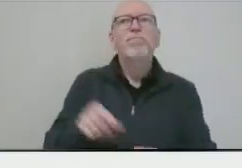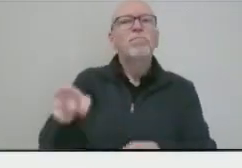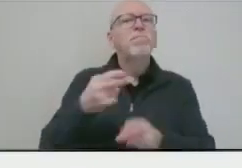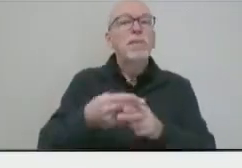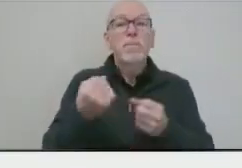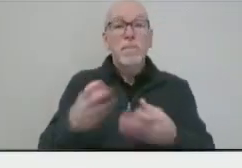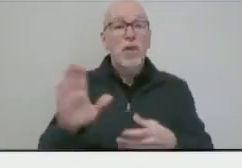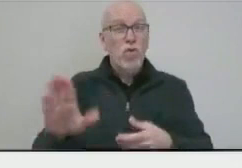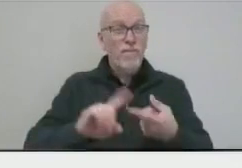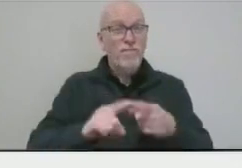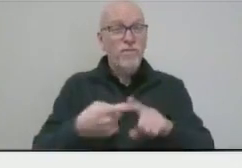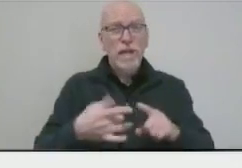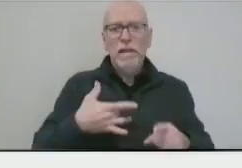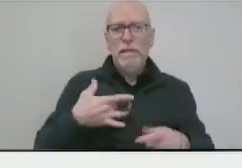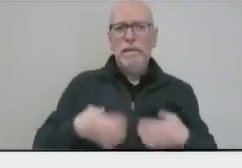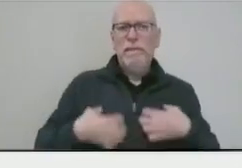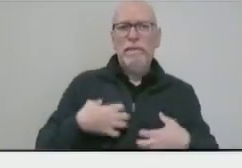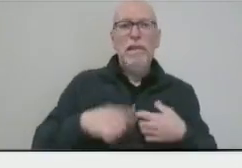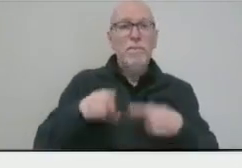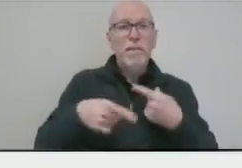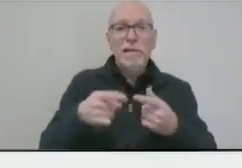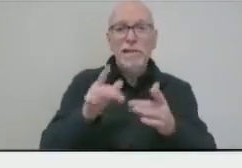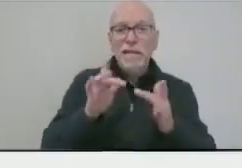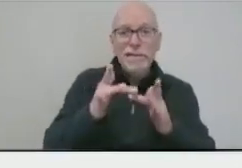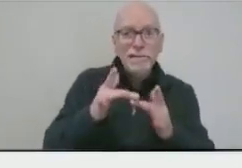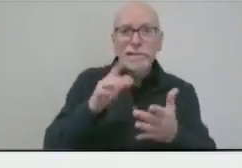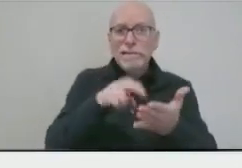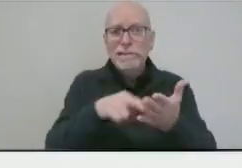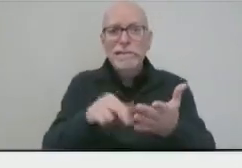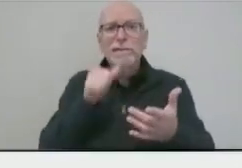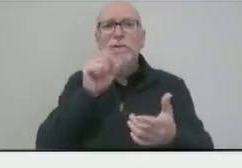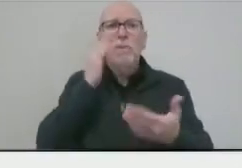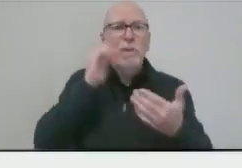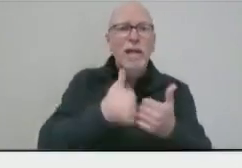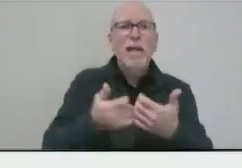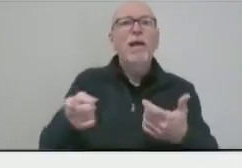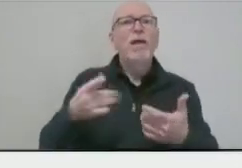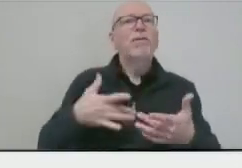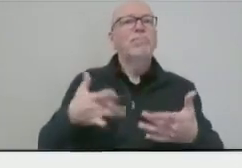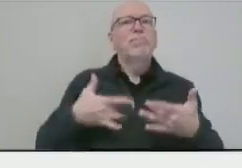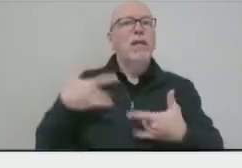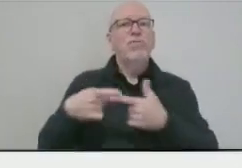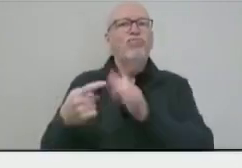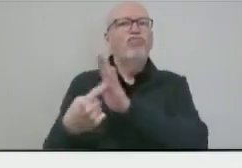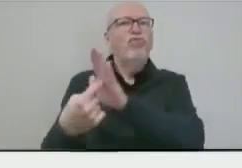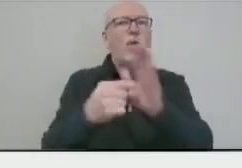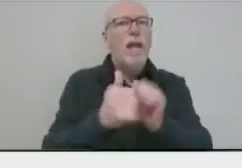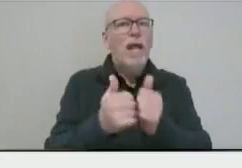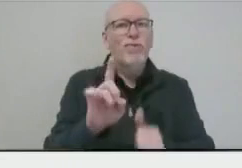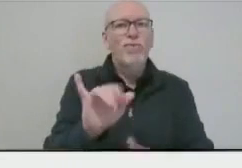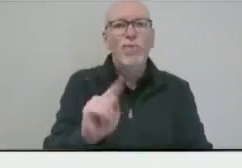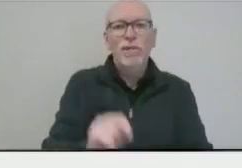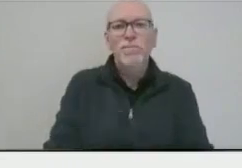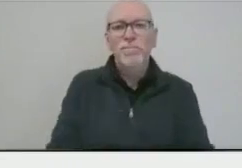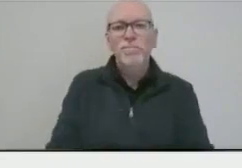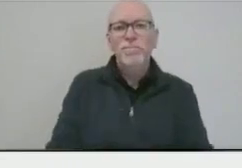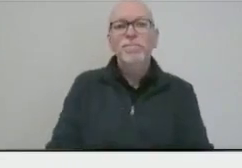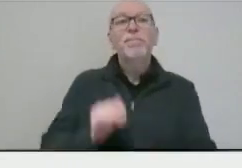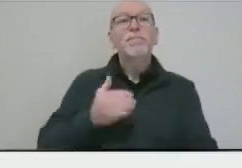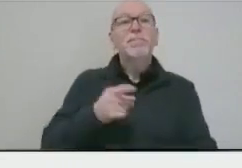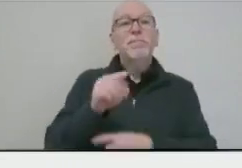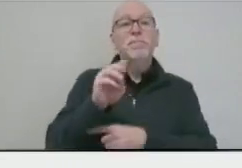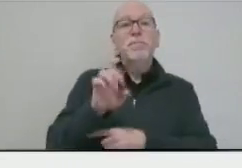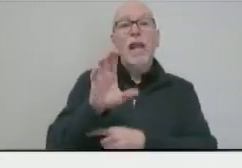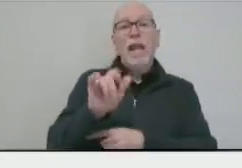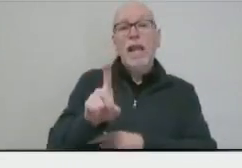friends were uneasy about online registration, and she was excited to share how to do it. Additionally, our Medicaid managed care health plans